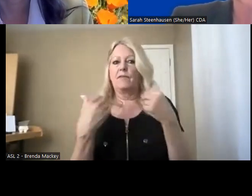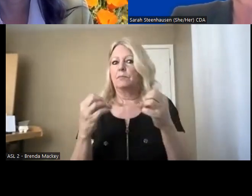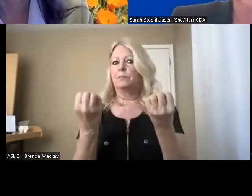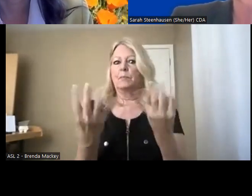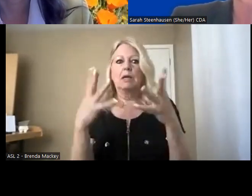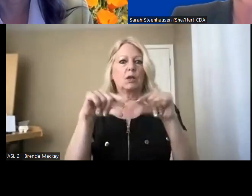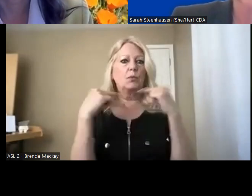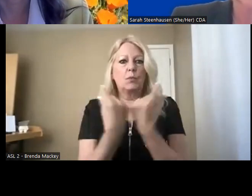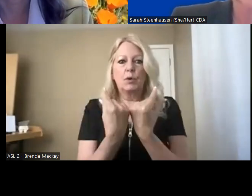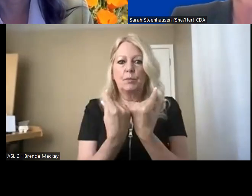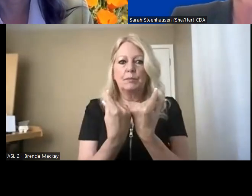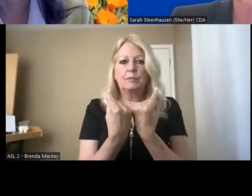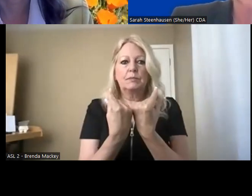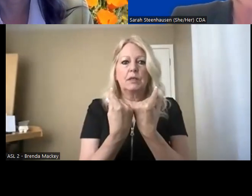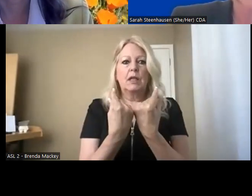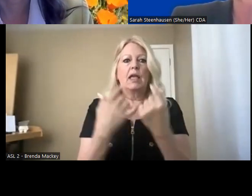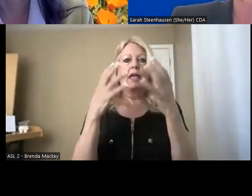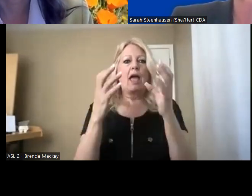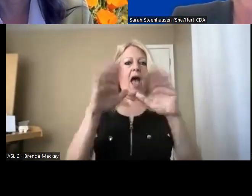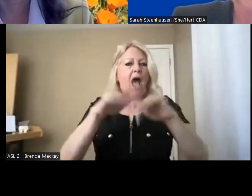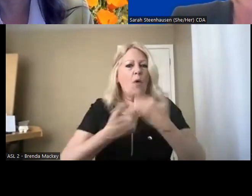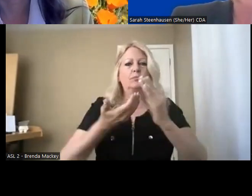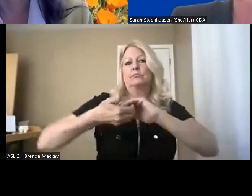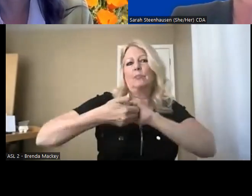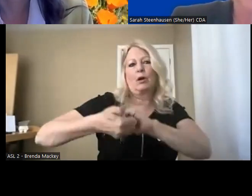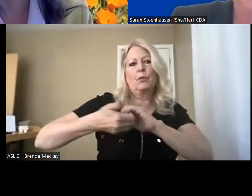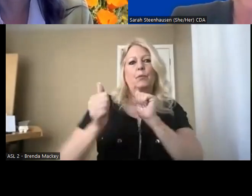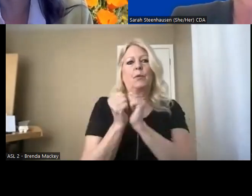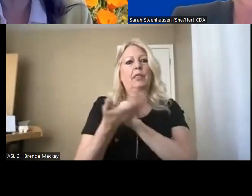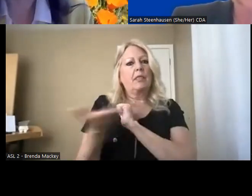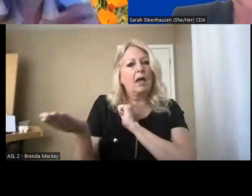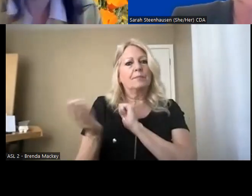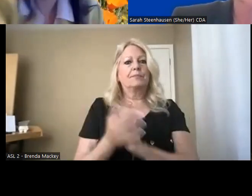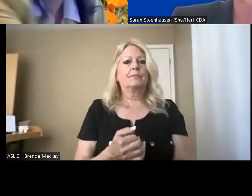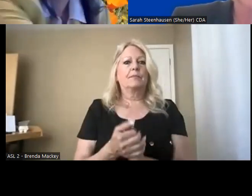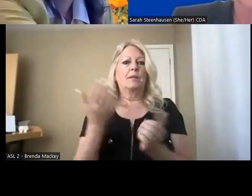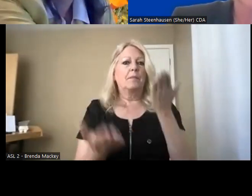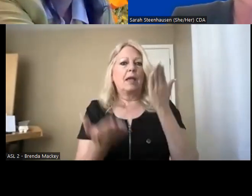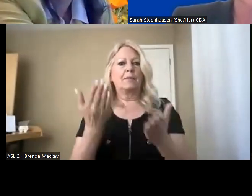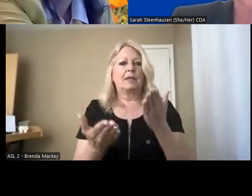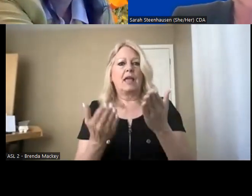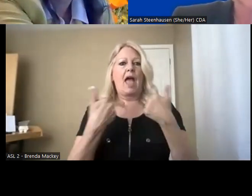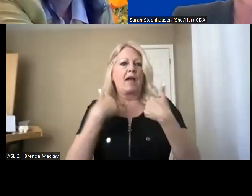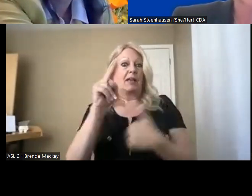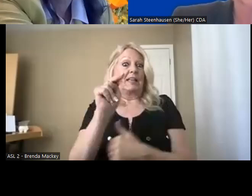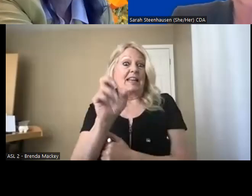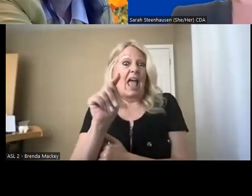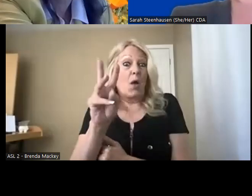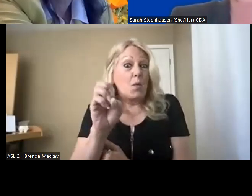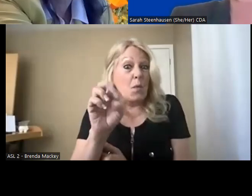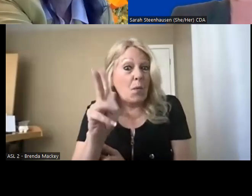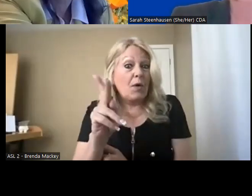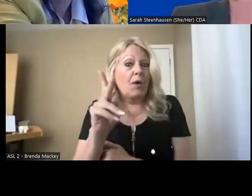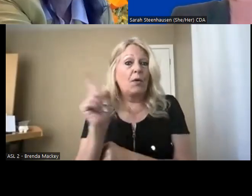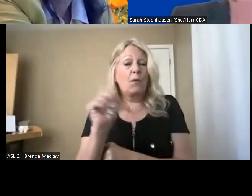There's groups. And so look at how we can partner with them. And then maybe even create a network across the, you know, where people